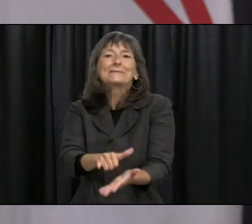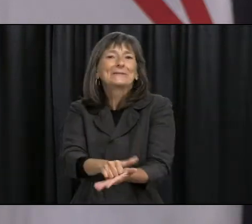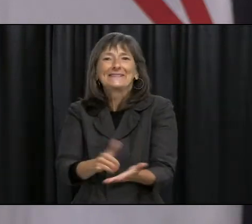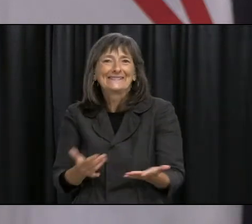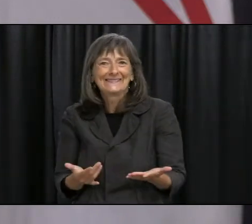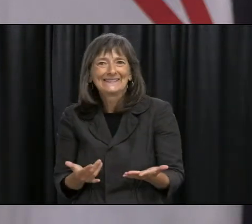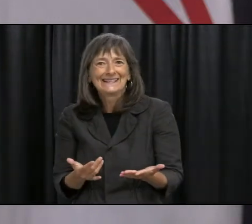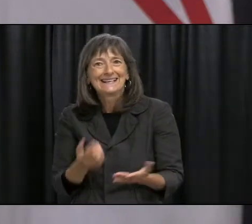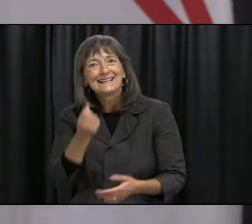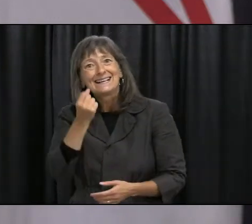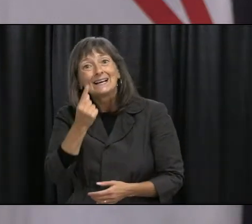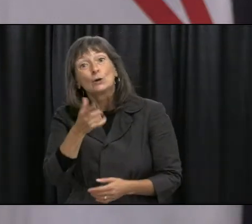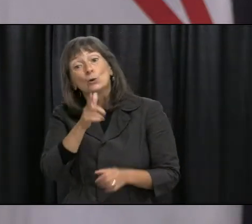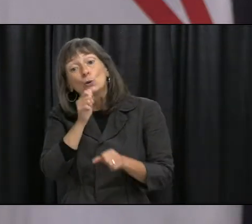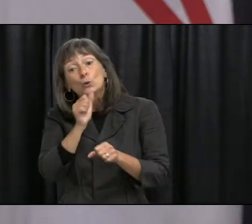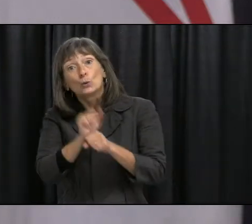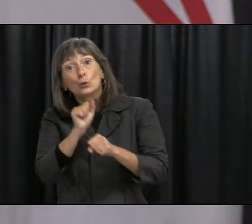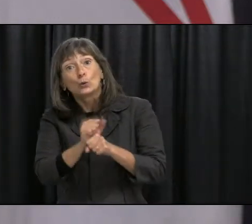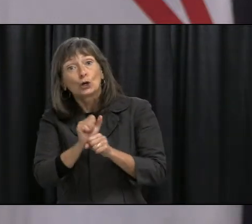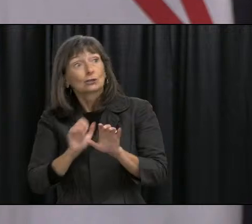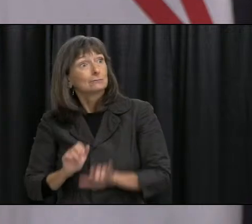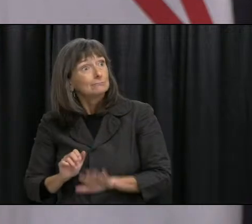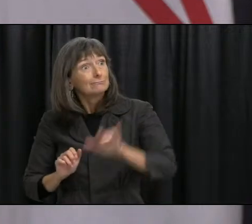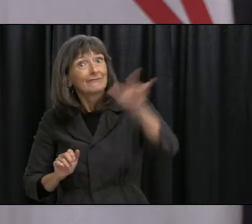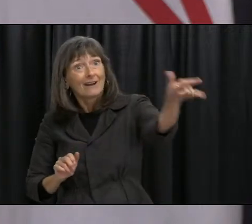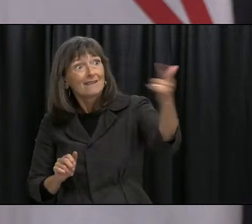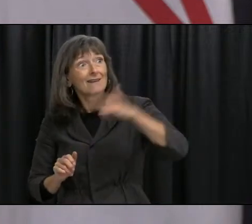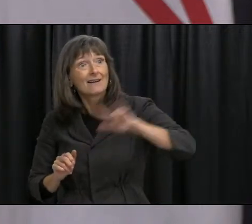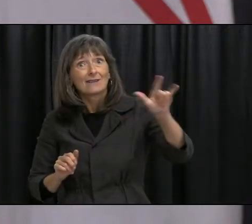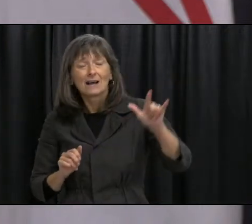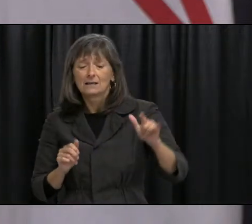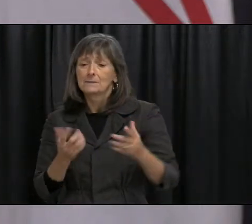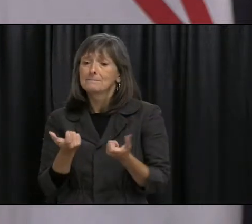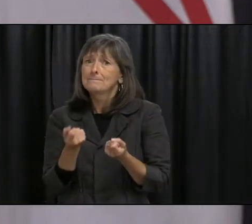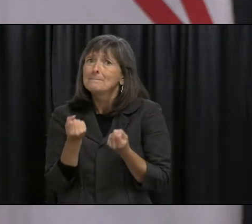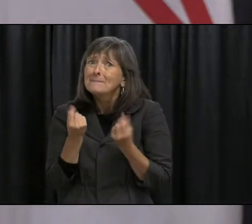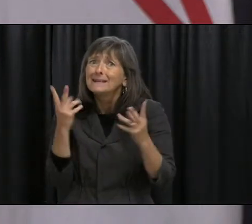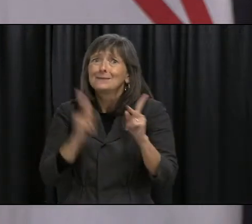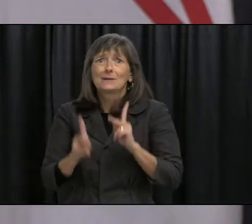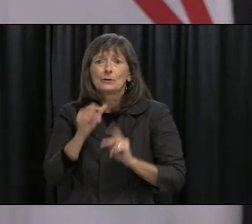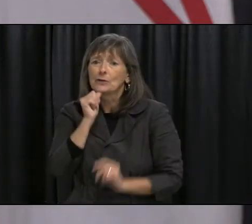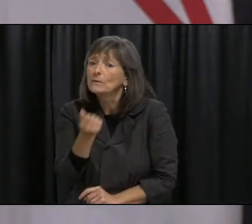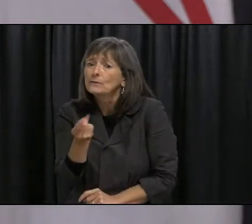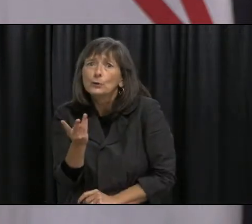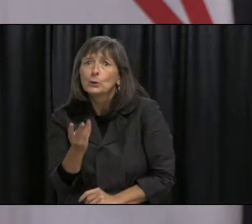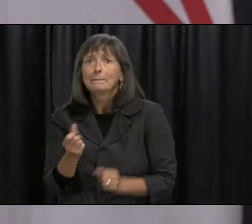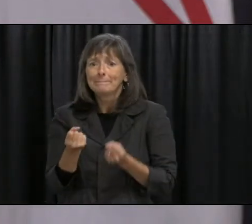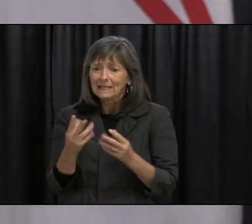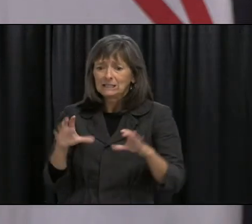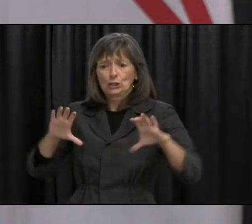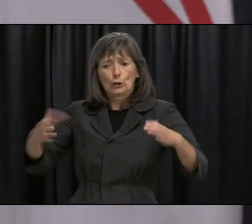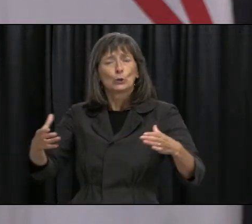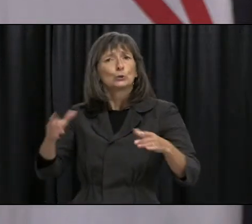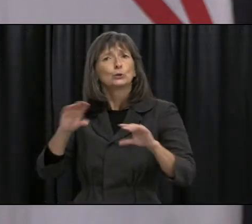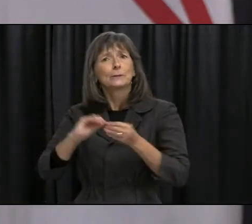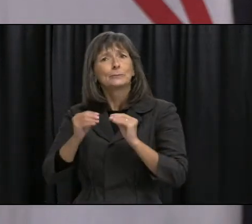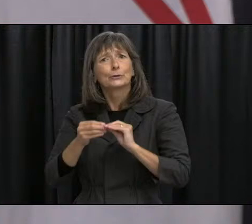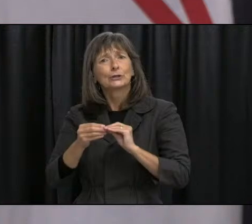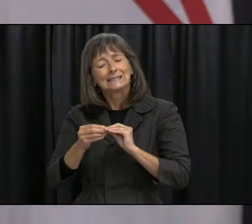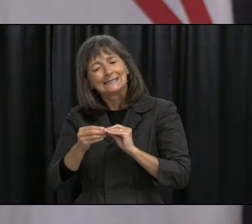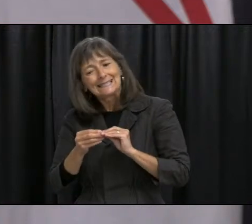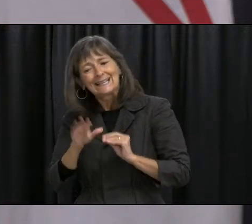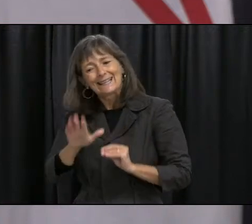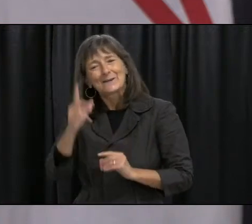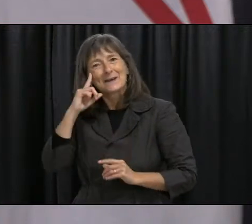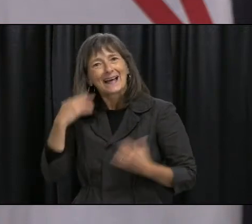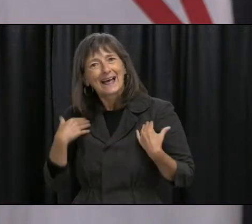of our population. We have to strike a balance between their mental health and overall health and the risk in the general population.